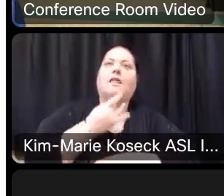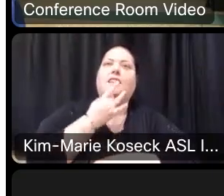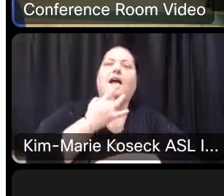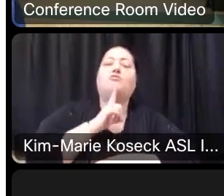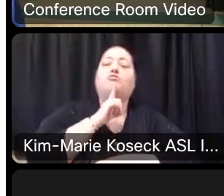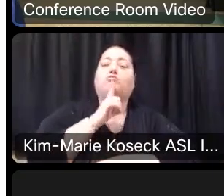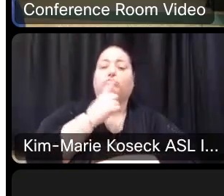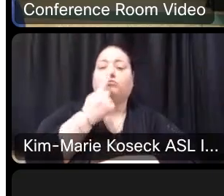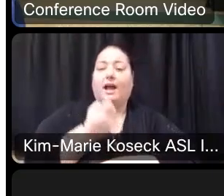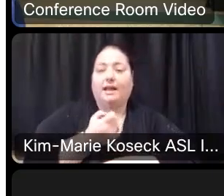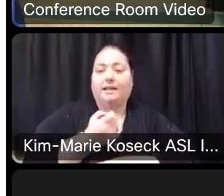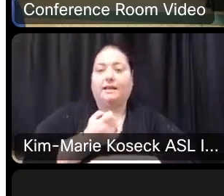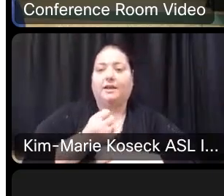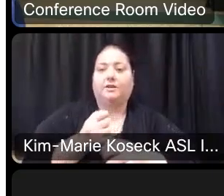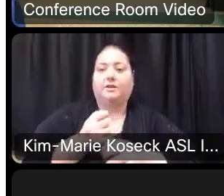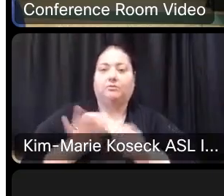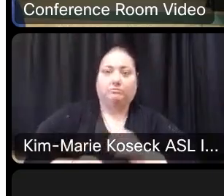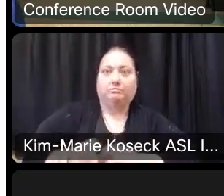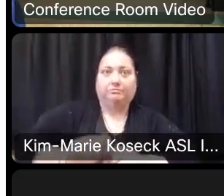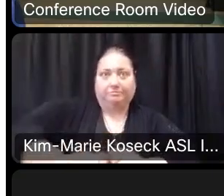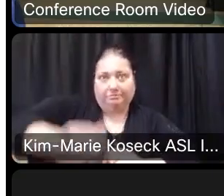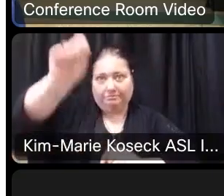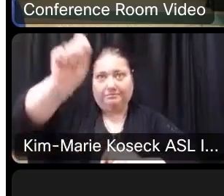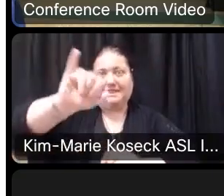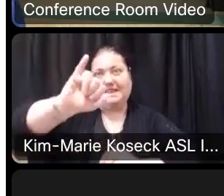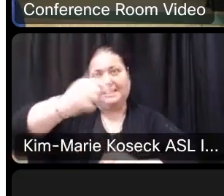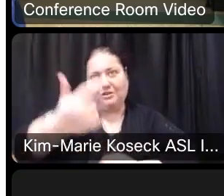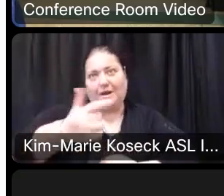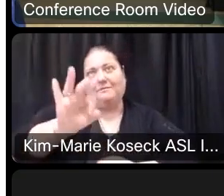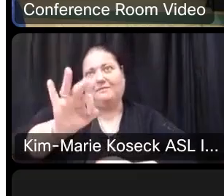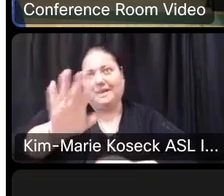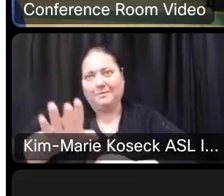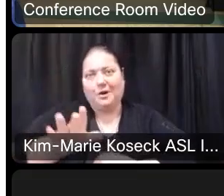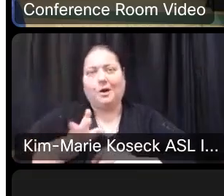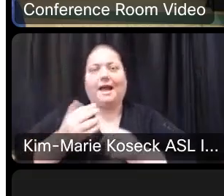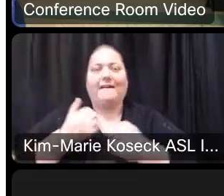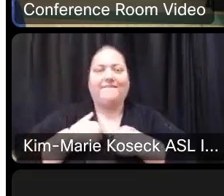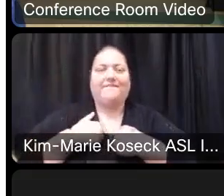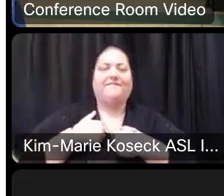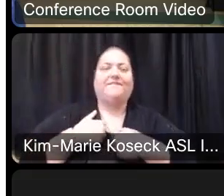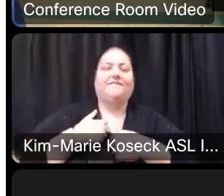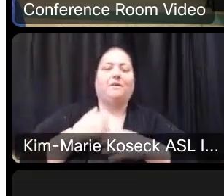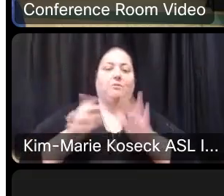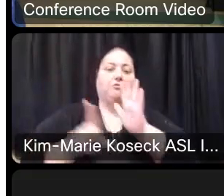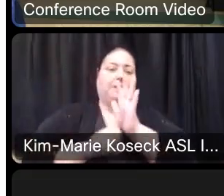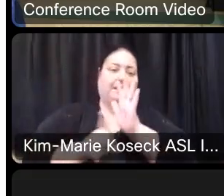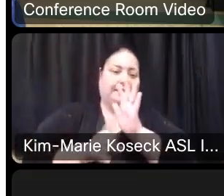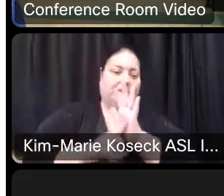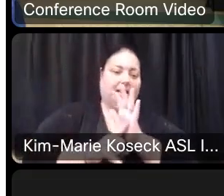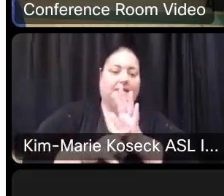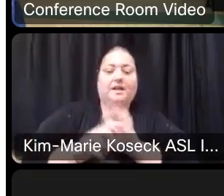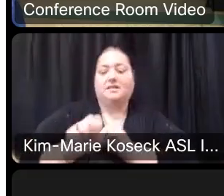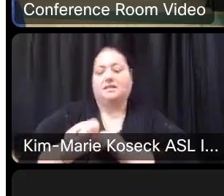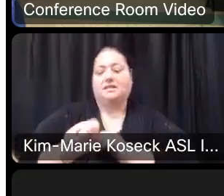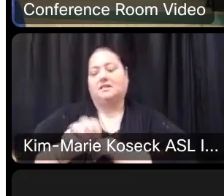they'll actually go and you can throw the switch and it's on their Instagram, their Facebook. Same thing with ringing the stock market bell. So